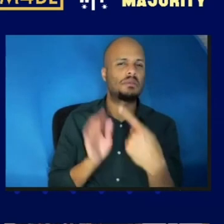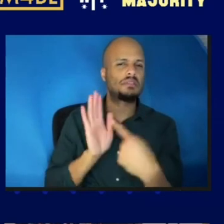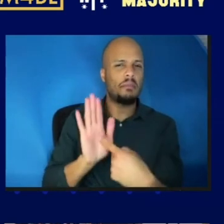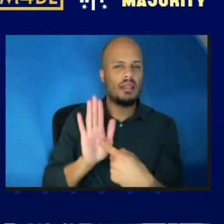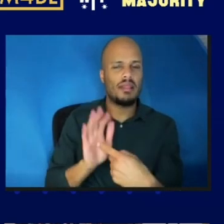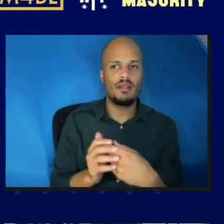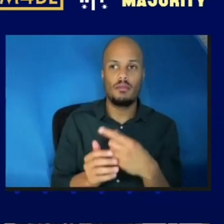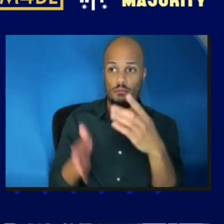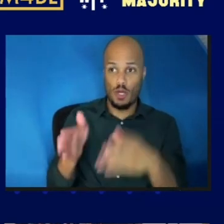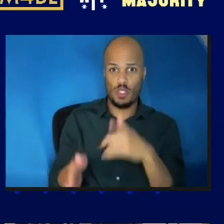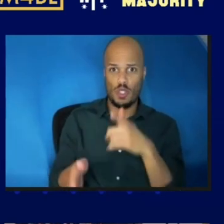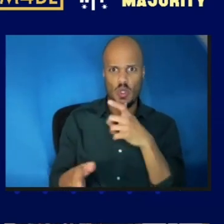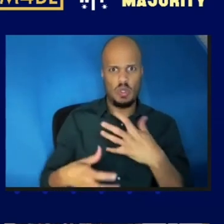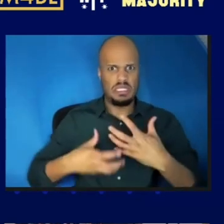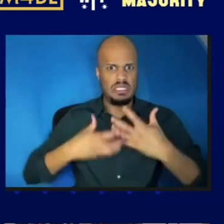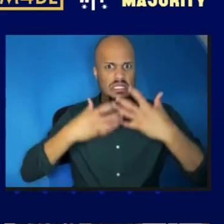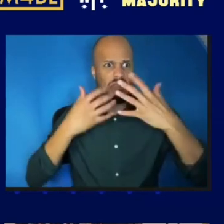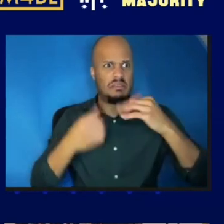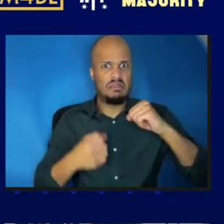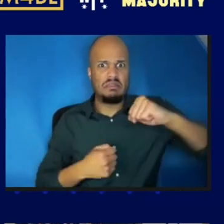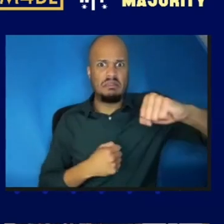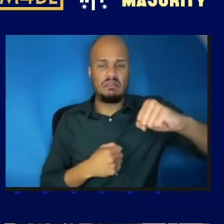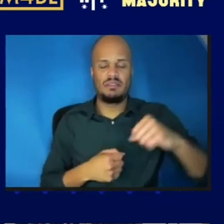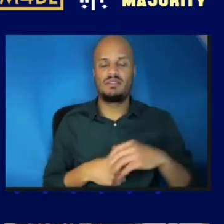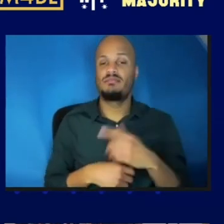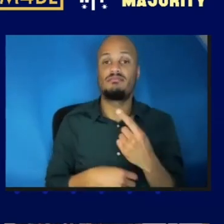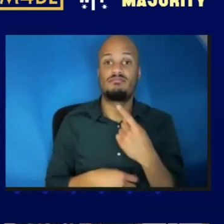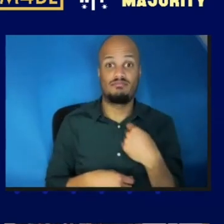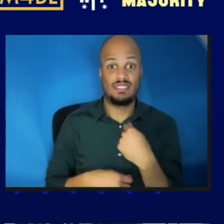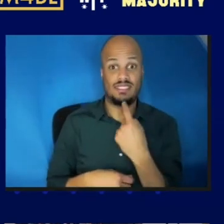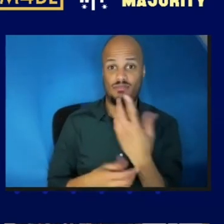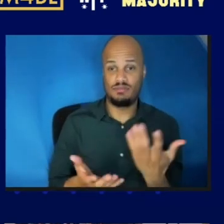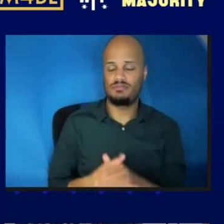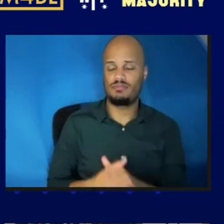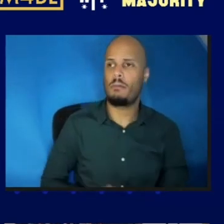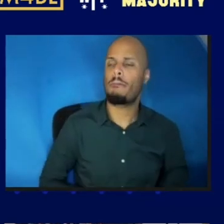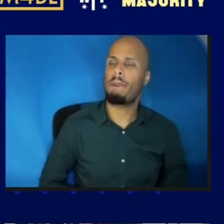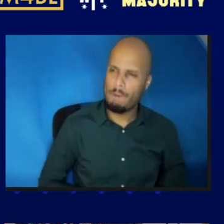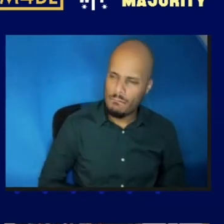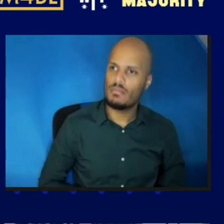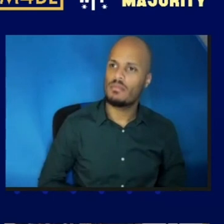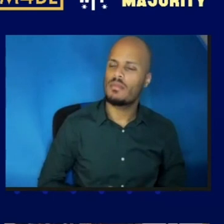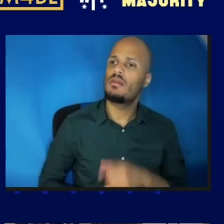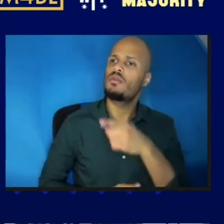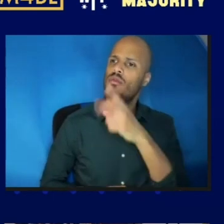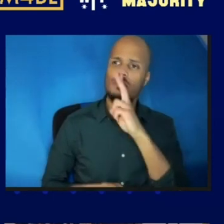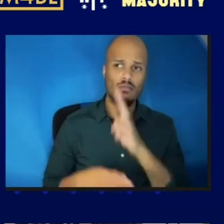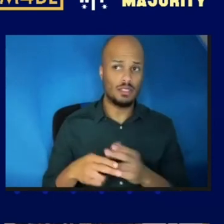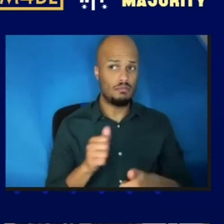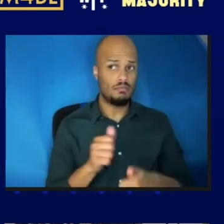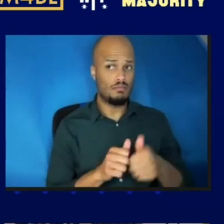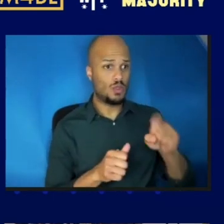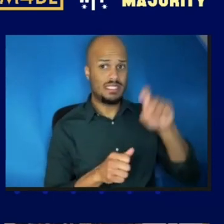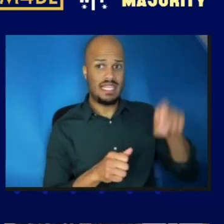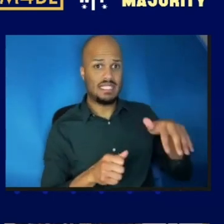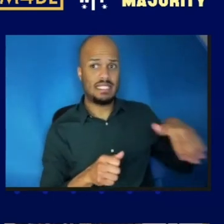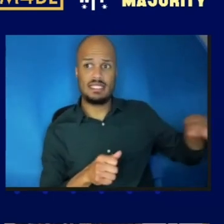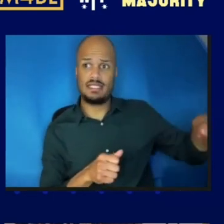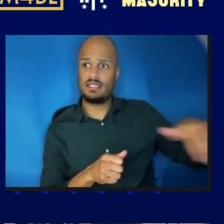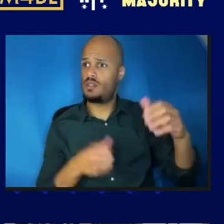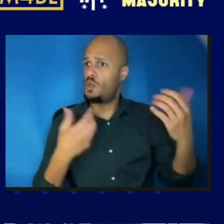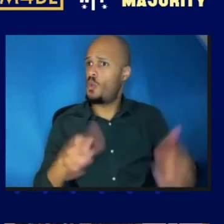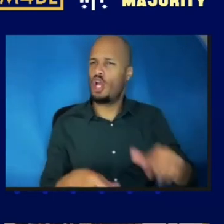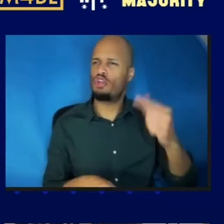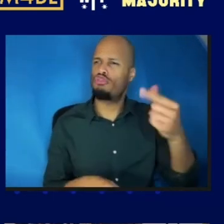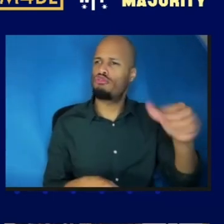who's hostile and oppositional to our group is, well, you mentioned most Texans don't want thousands of green jobs